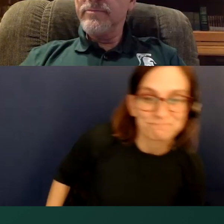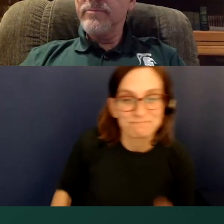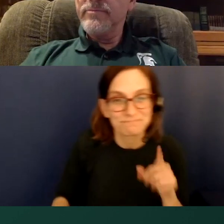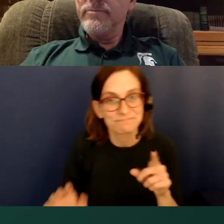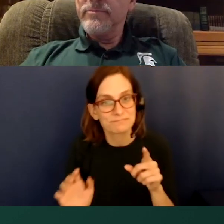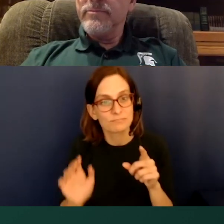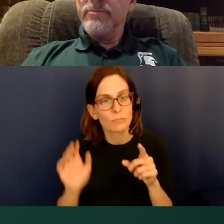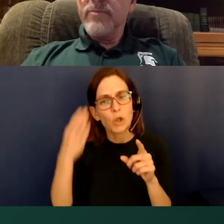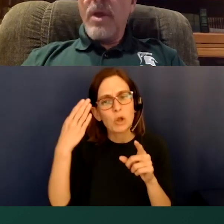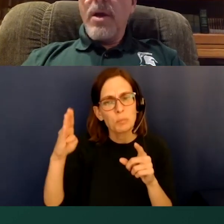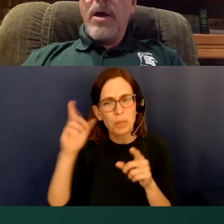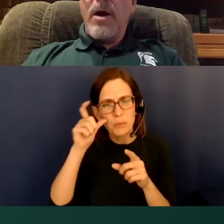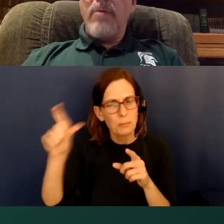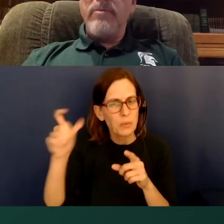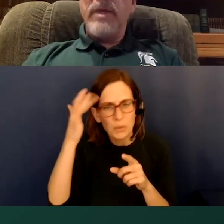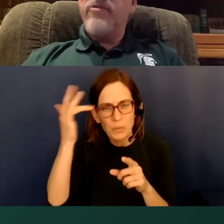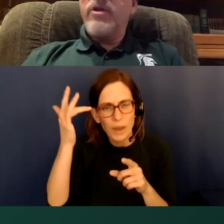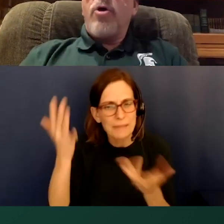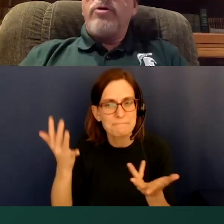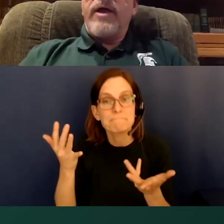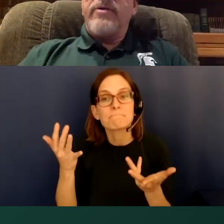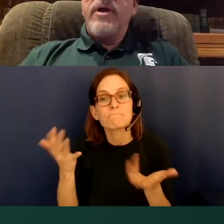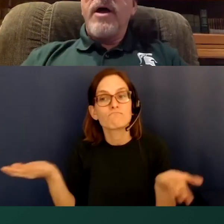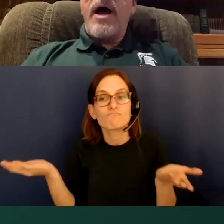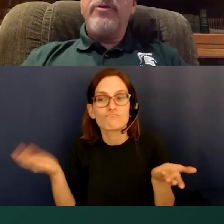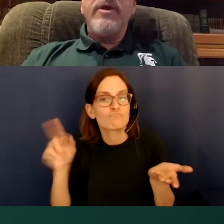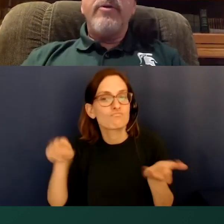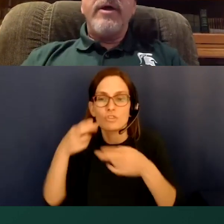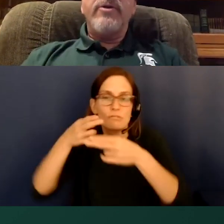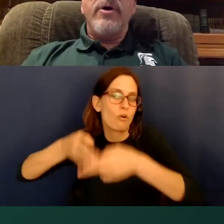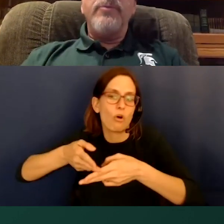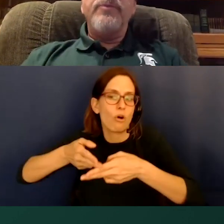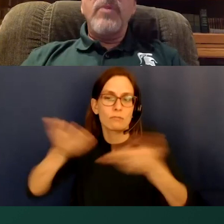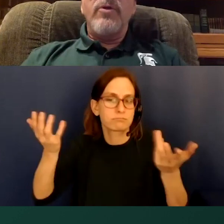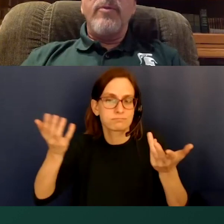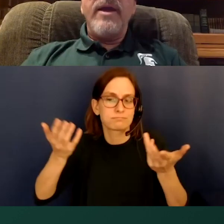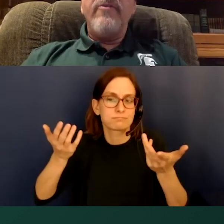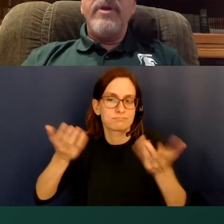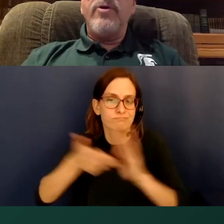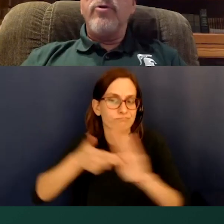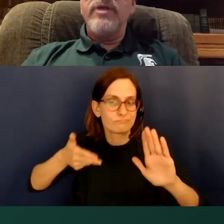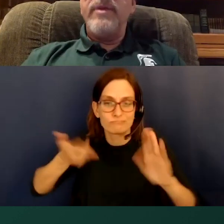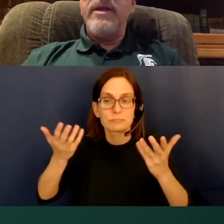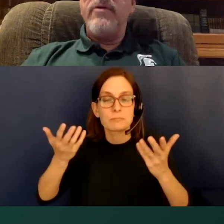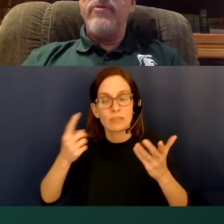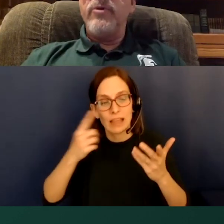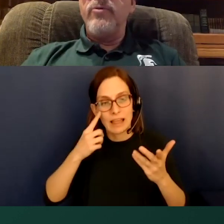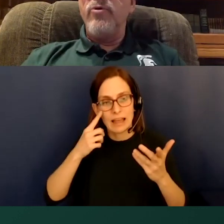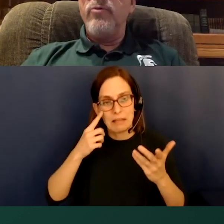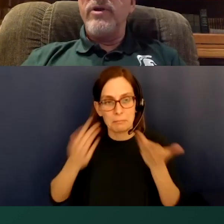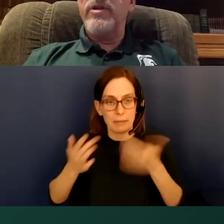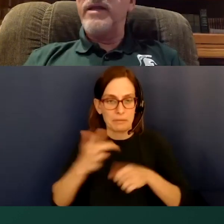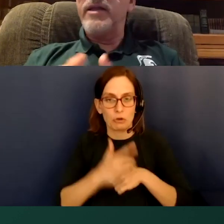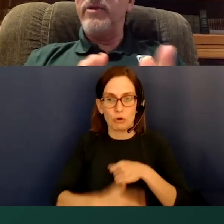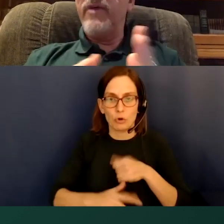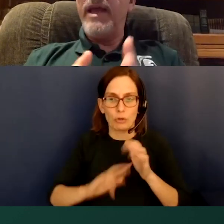blue moons? It's just called that. I think that there may have been an early meaning of a blue moon